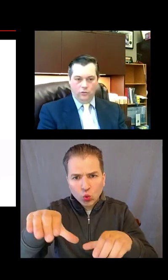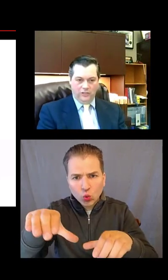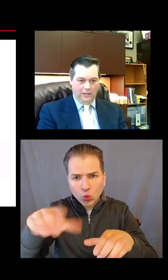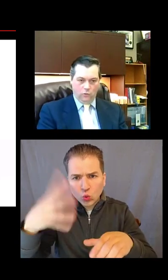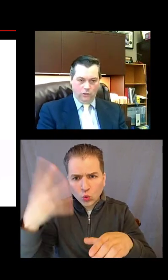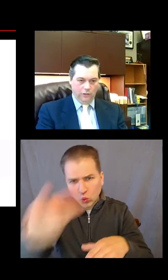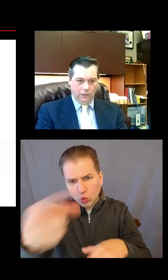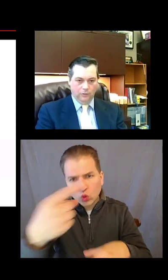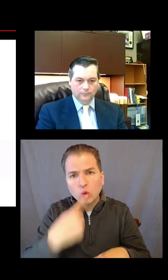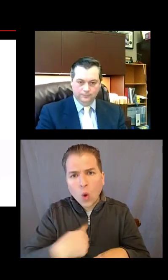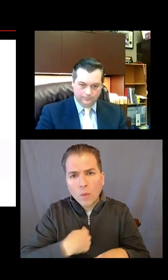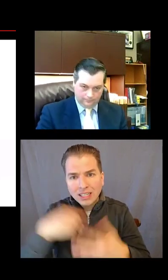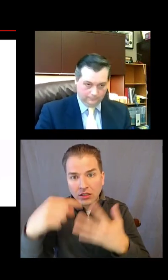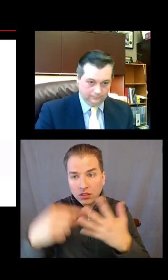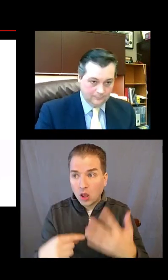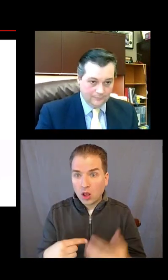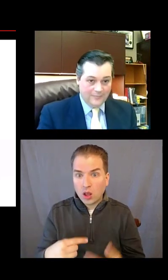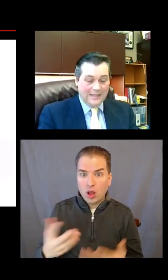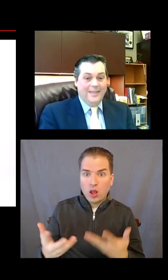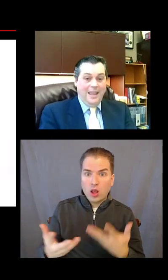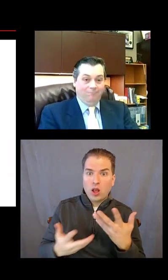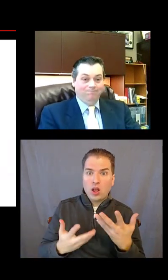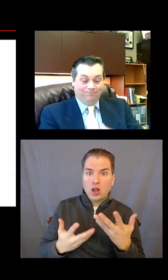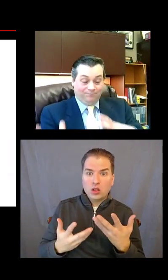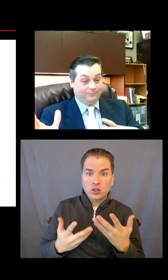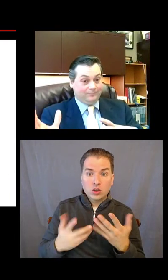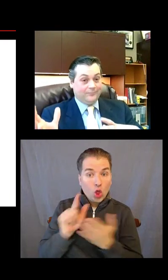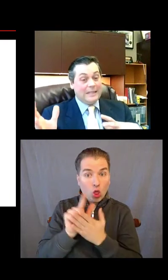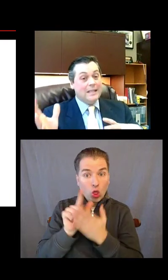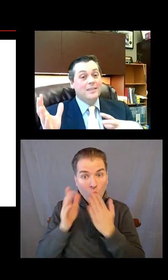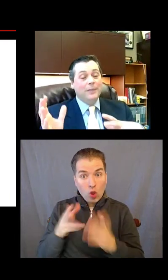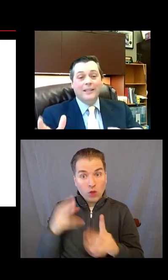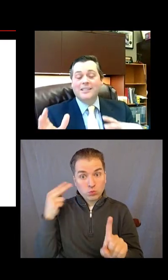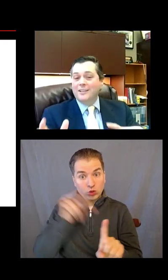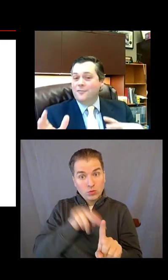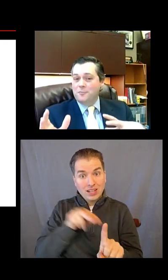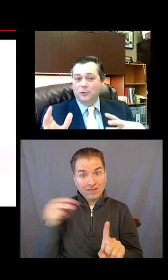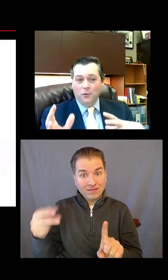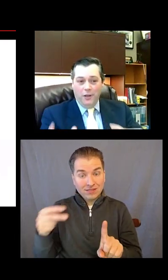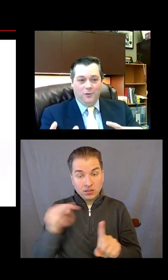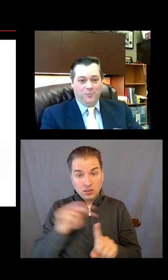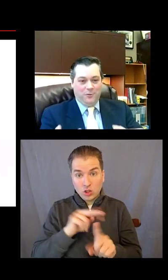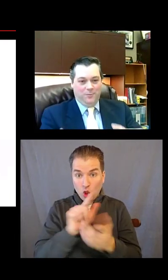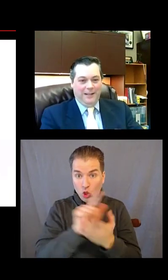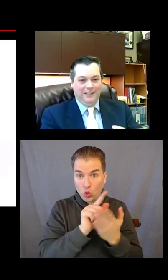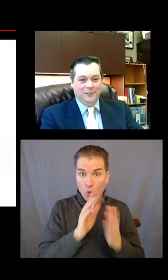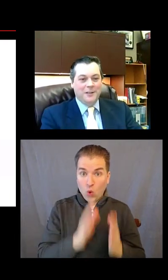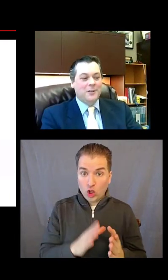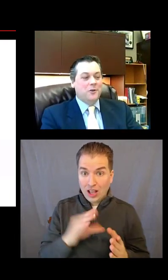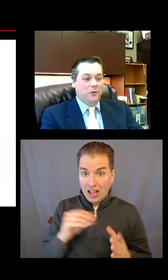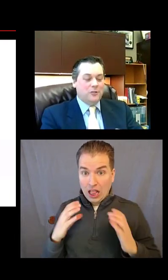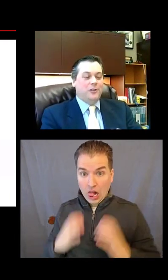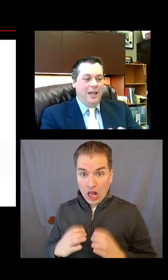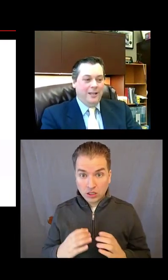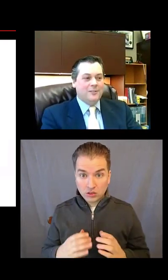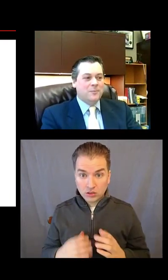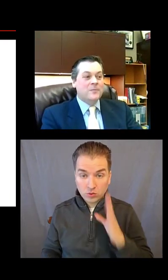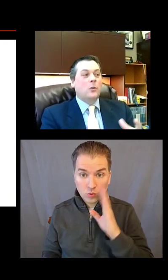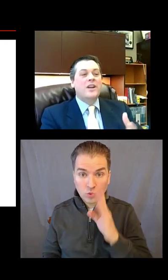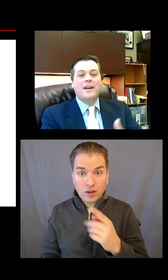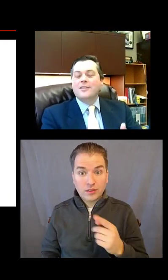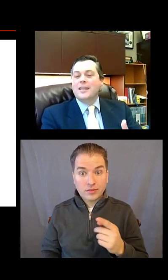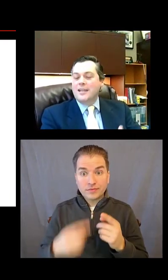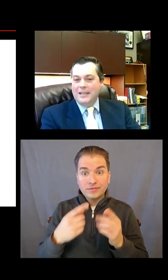do what you said you were going to do. And then the biggest thing from your lawyer's perspective, which